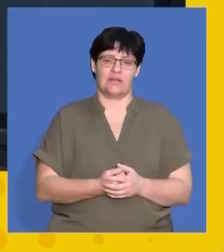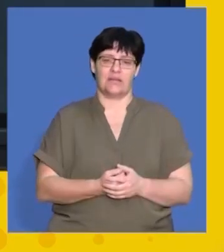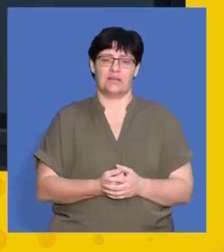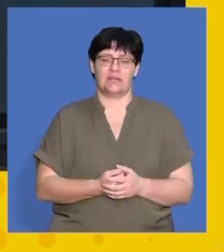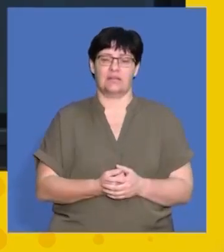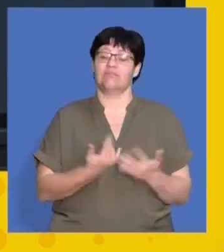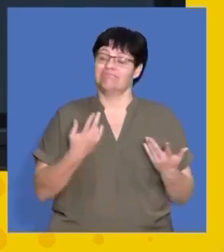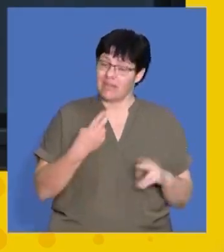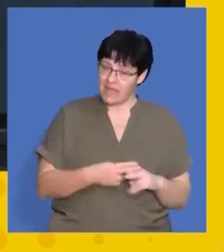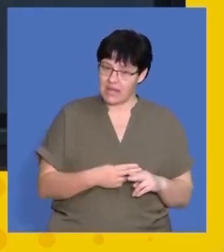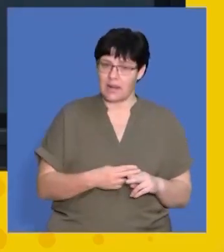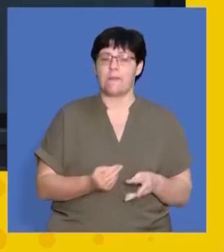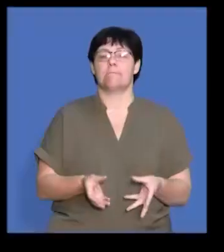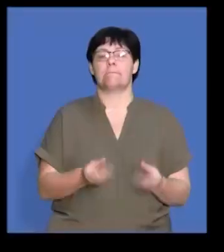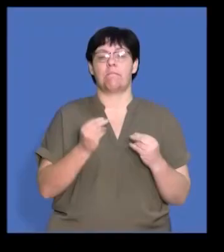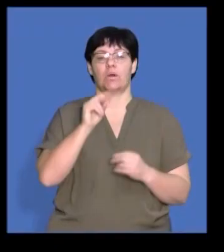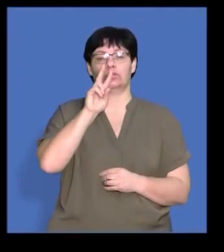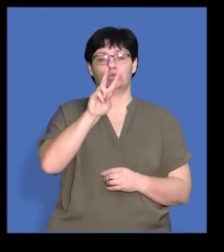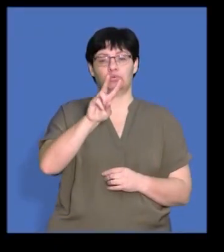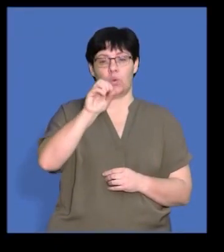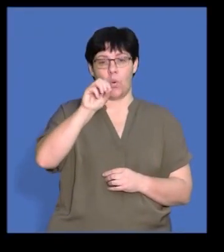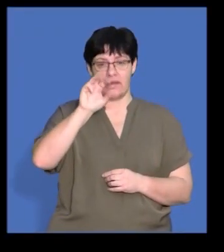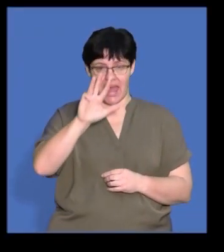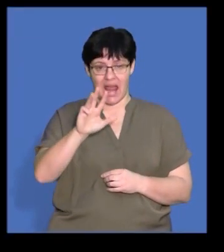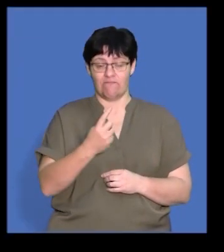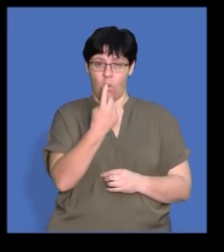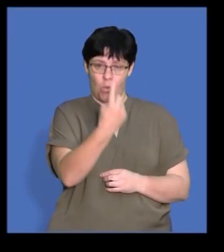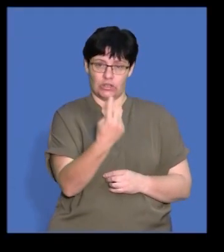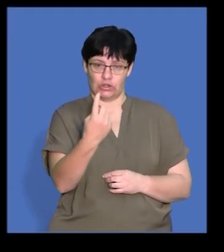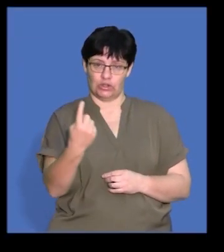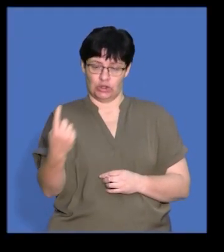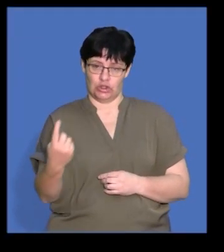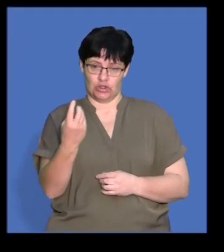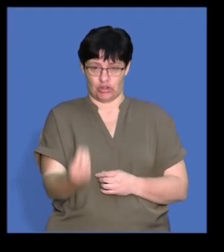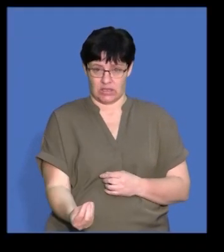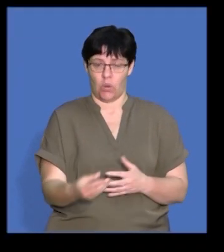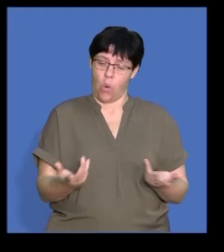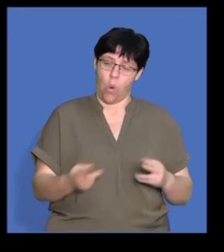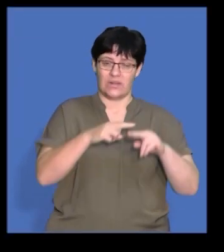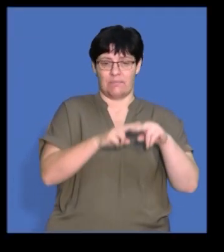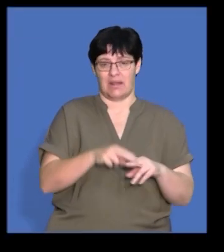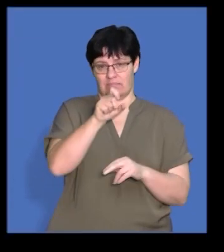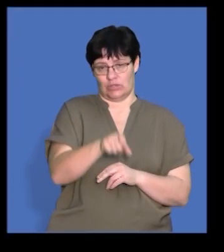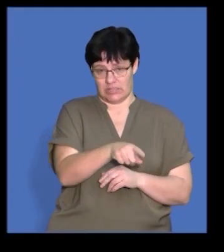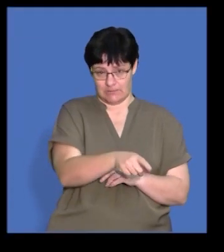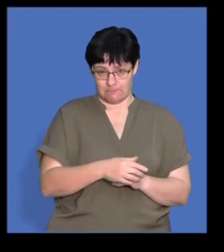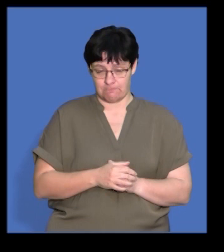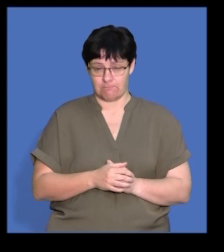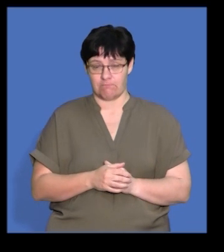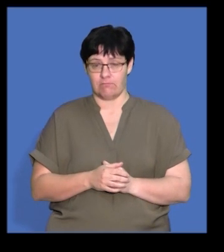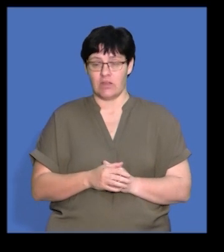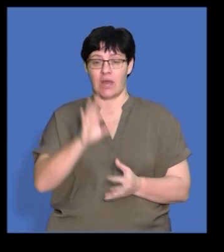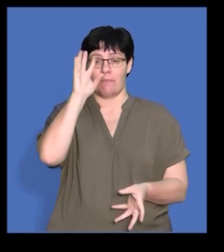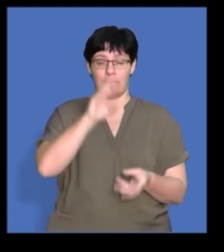children, then he would get 209 Rand per child or per dependent. So our amount